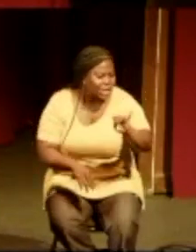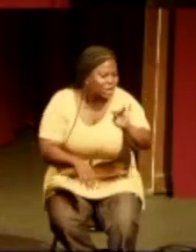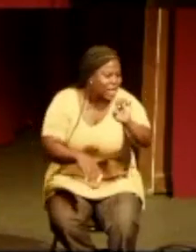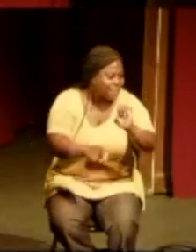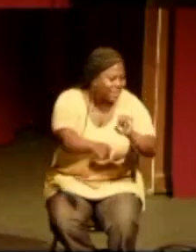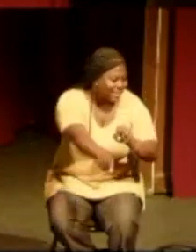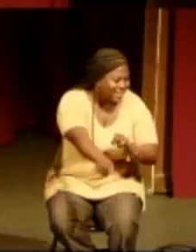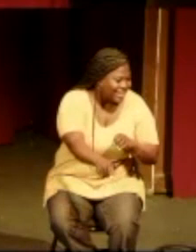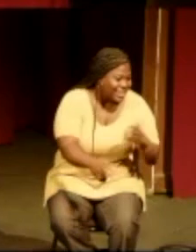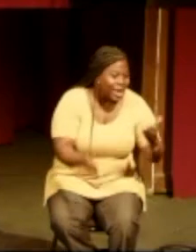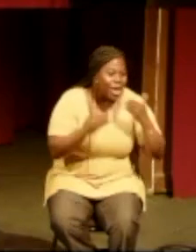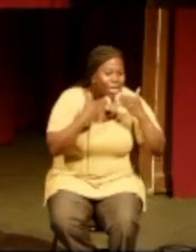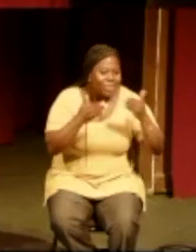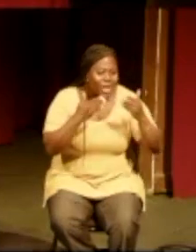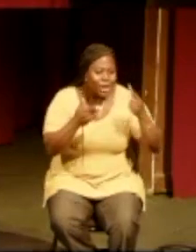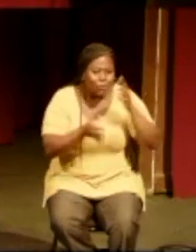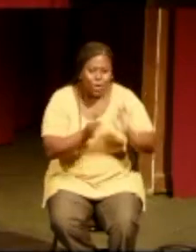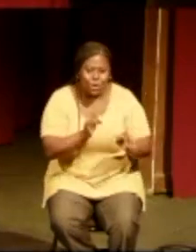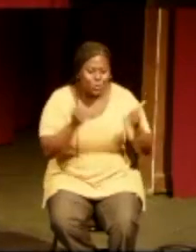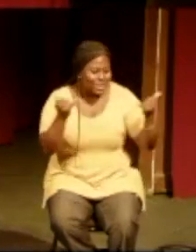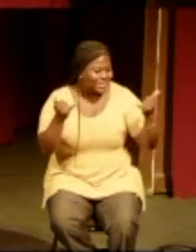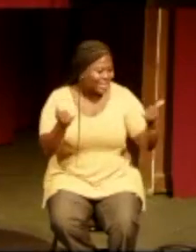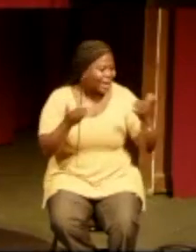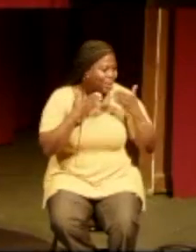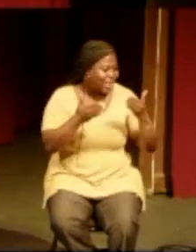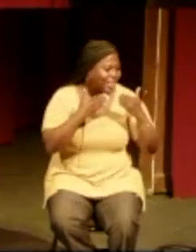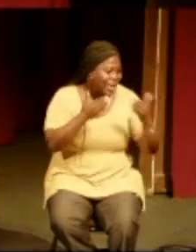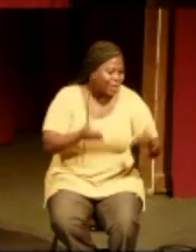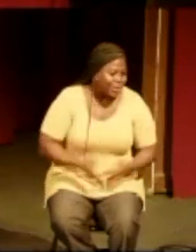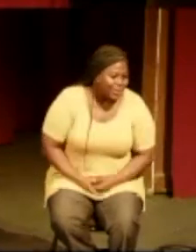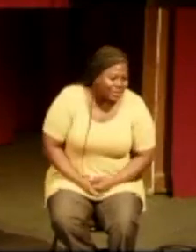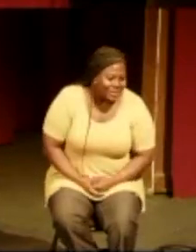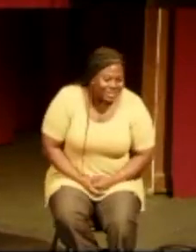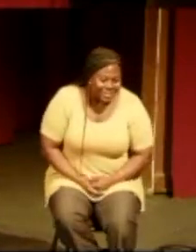and Miss Jamie for all their hard work here this morning.